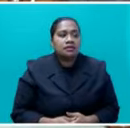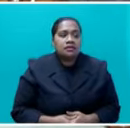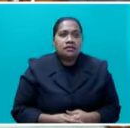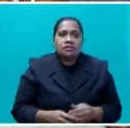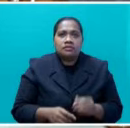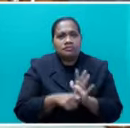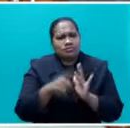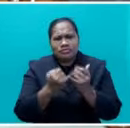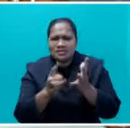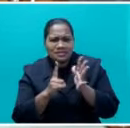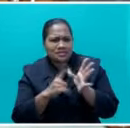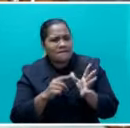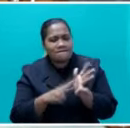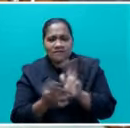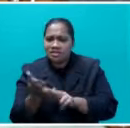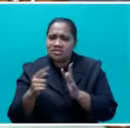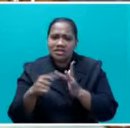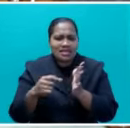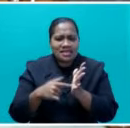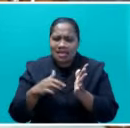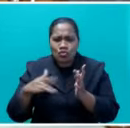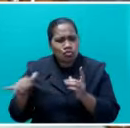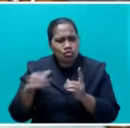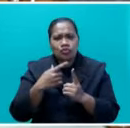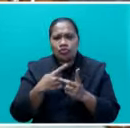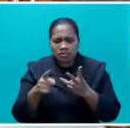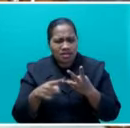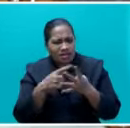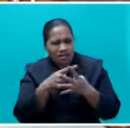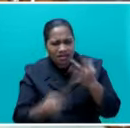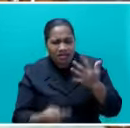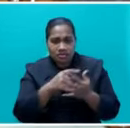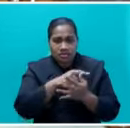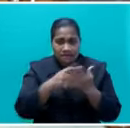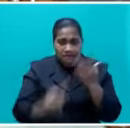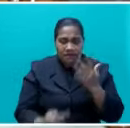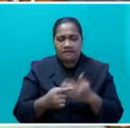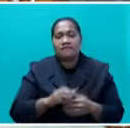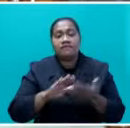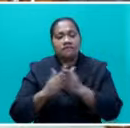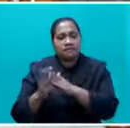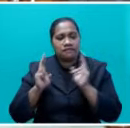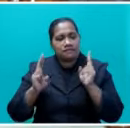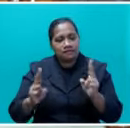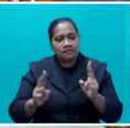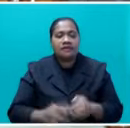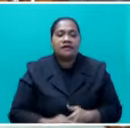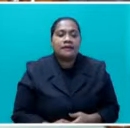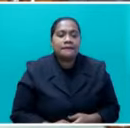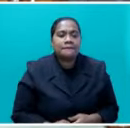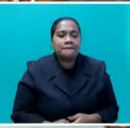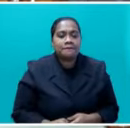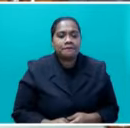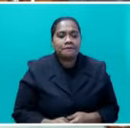Utu Village, Hapmak Village Hall. These are all in the village halls. Nortau Village Hall, Lopta Village Hall.